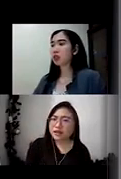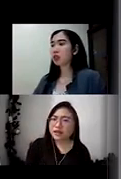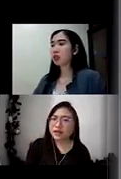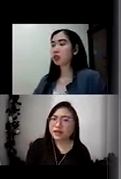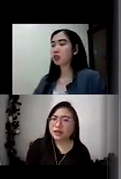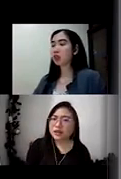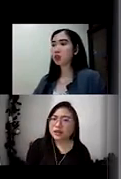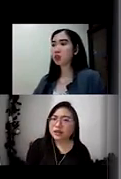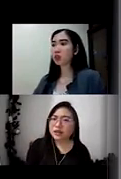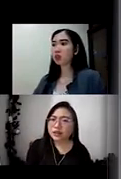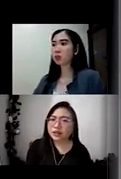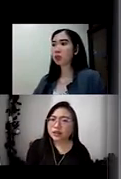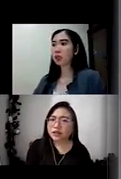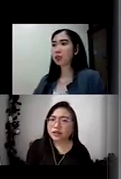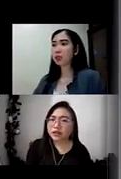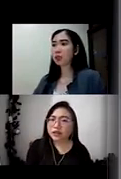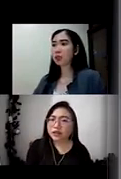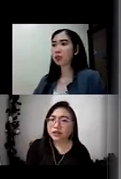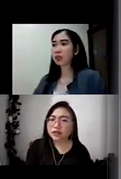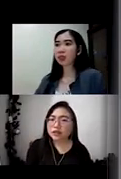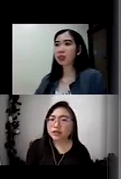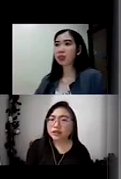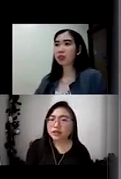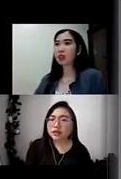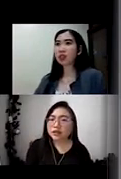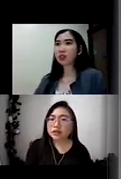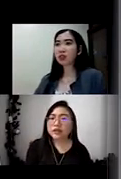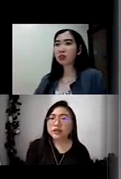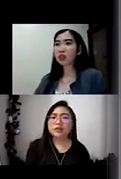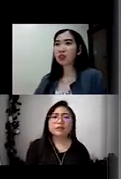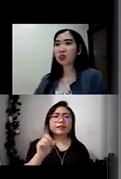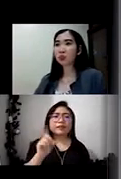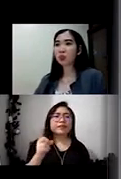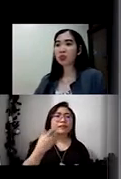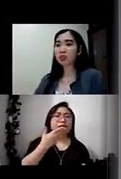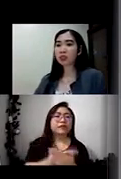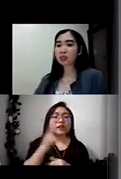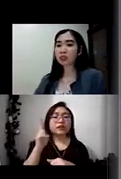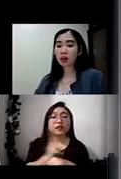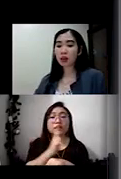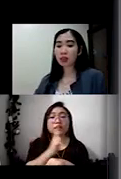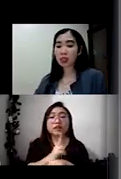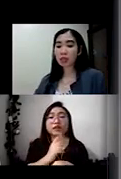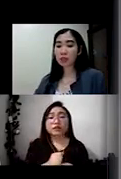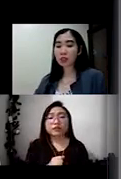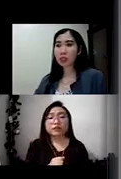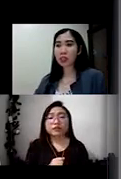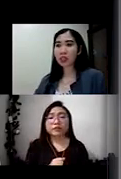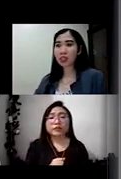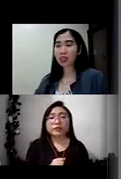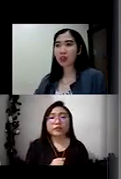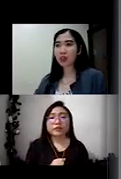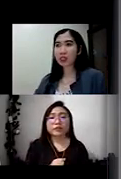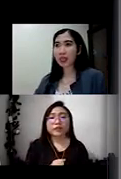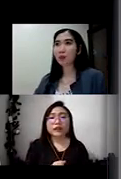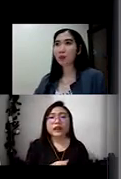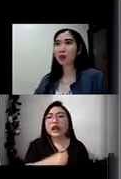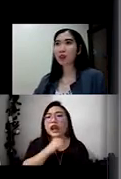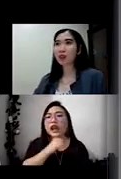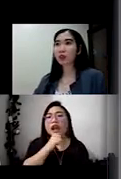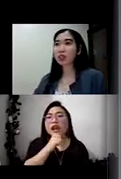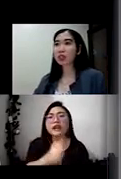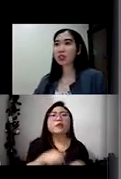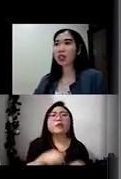kung ano ba yung mas maganda dito, you don't need to save this every